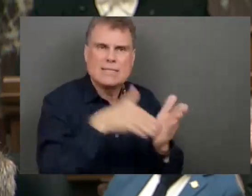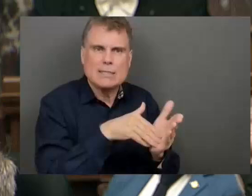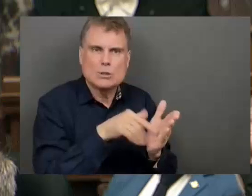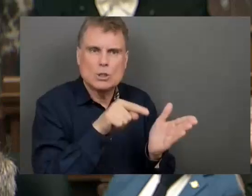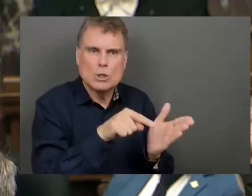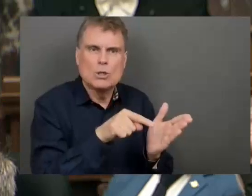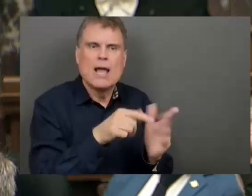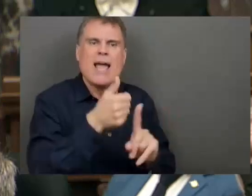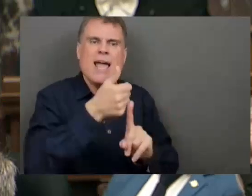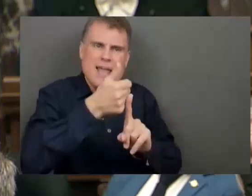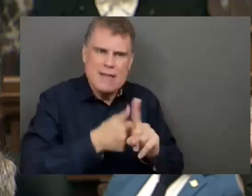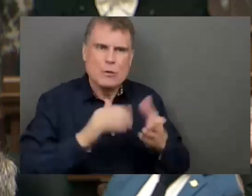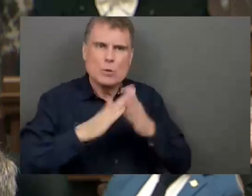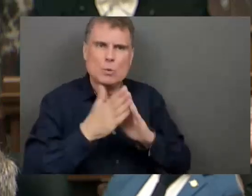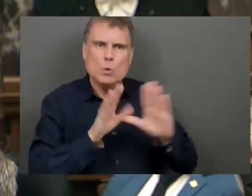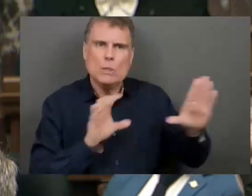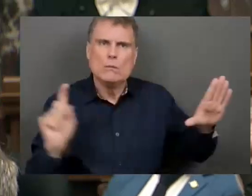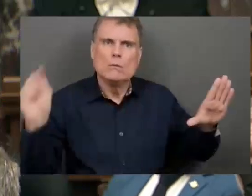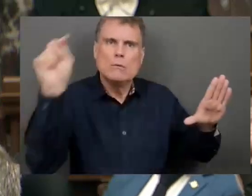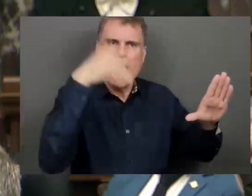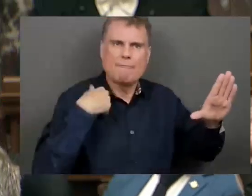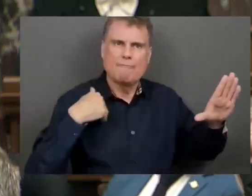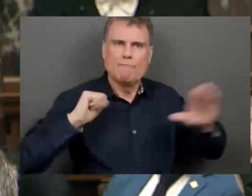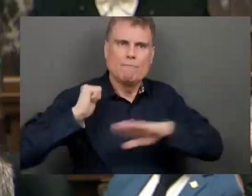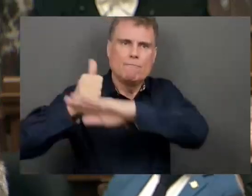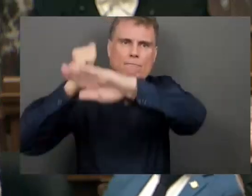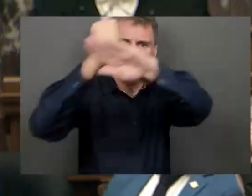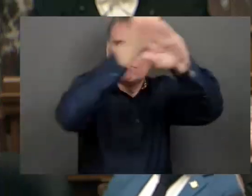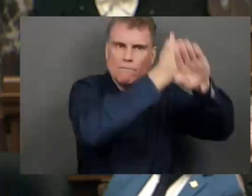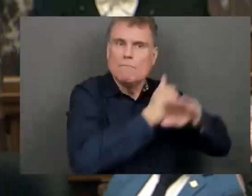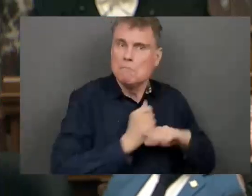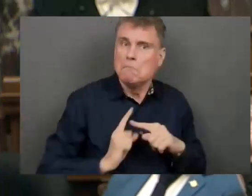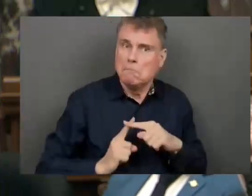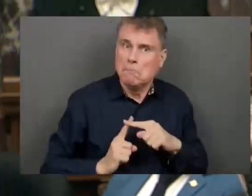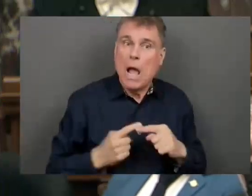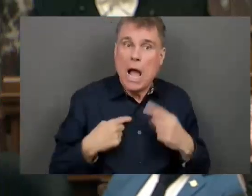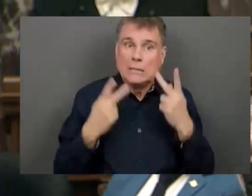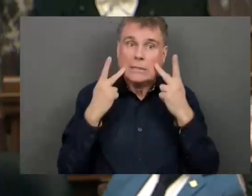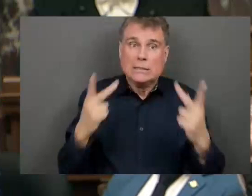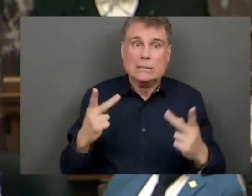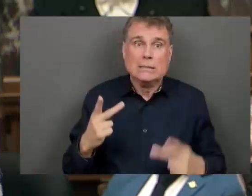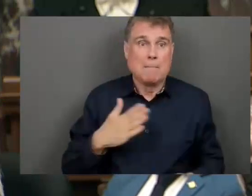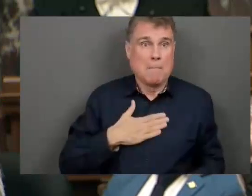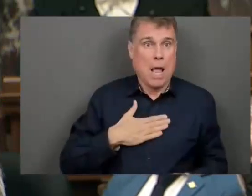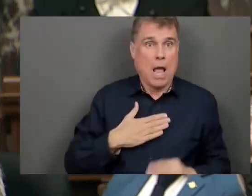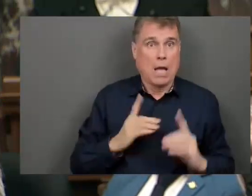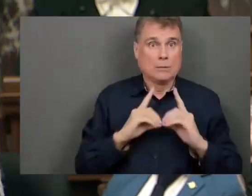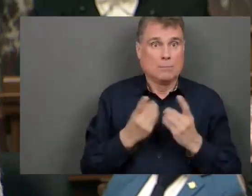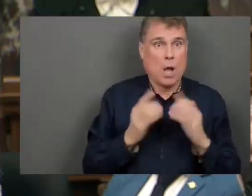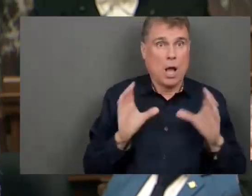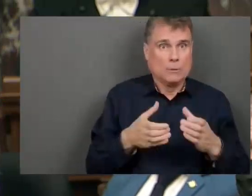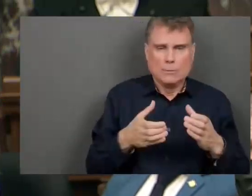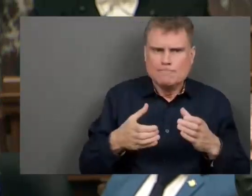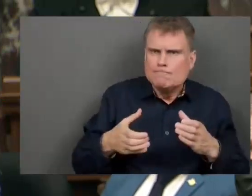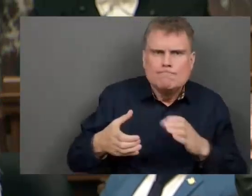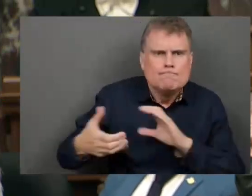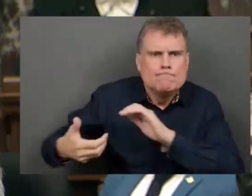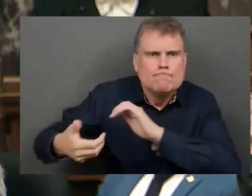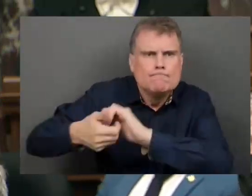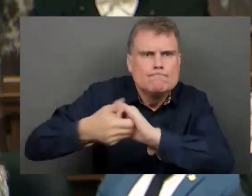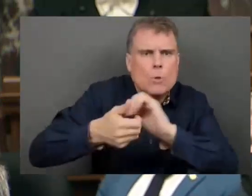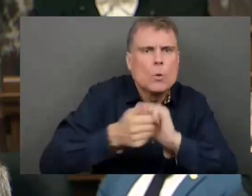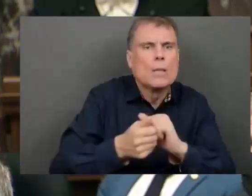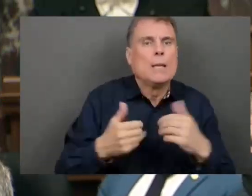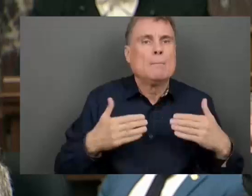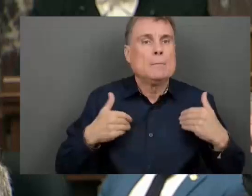encouraging is when I see the work of my ministry linking into the work with the Ministry of Education and Childcare for the first time for